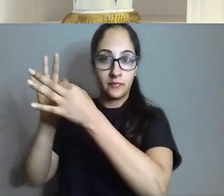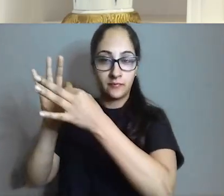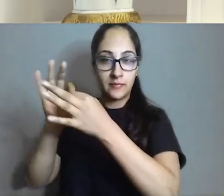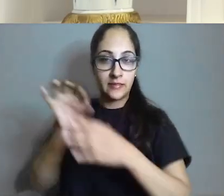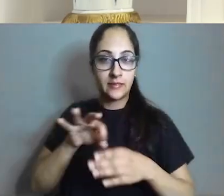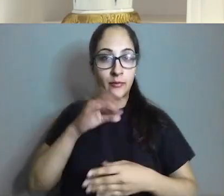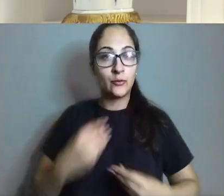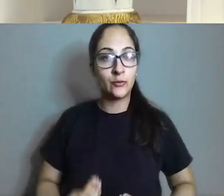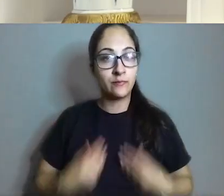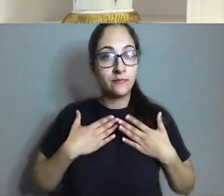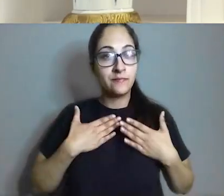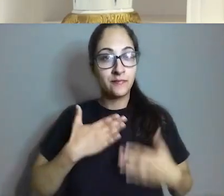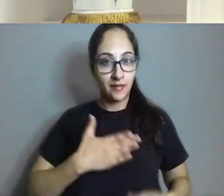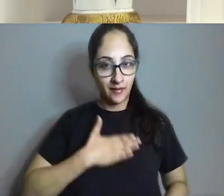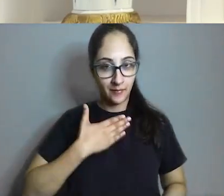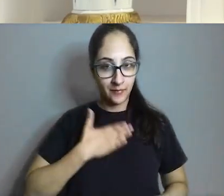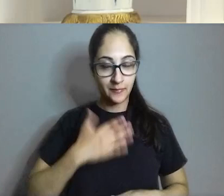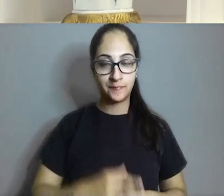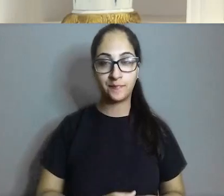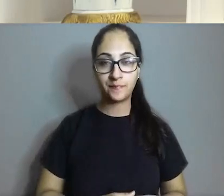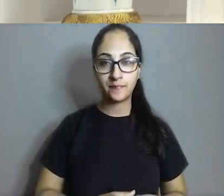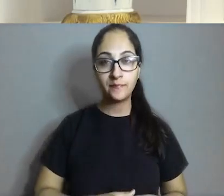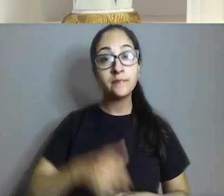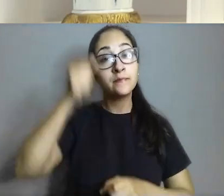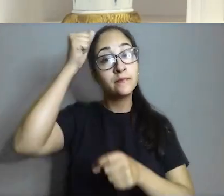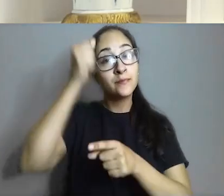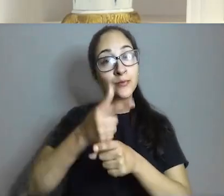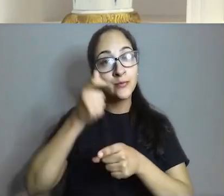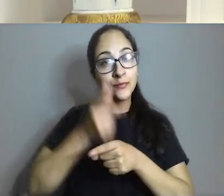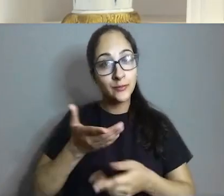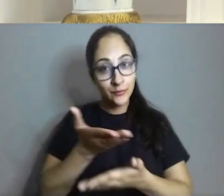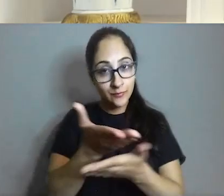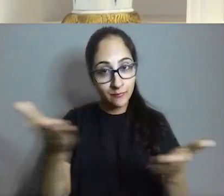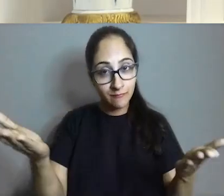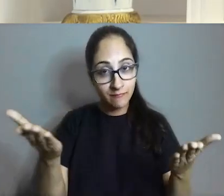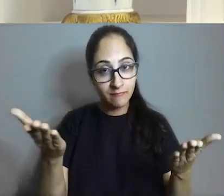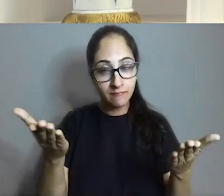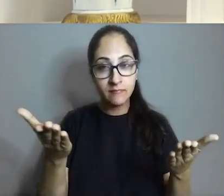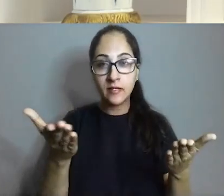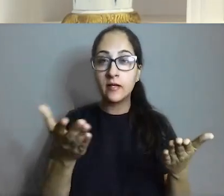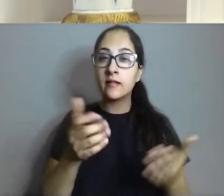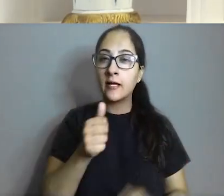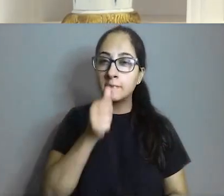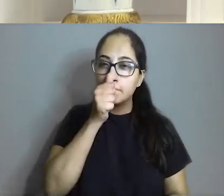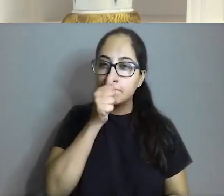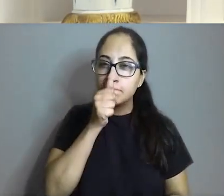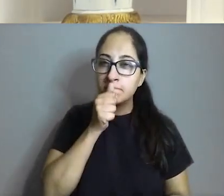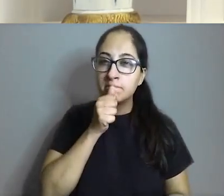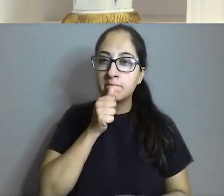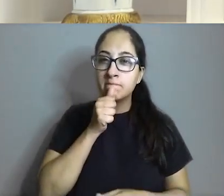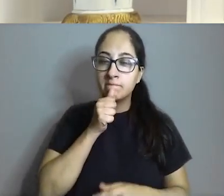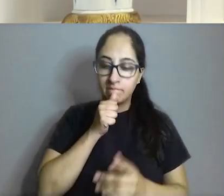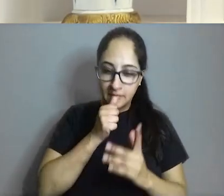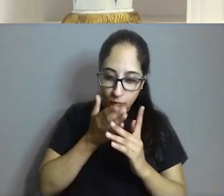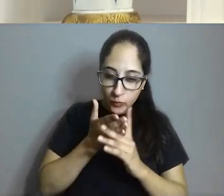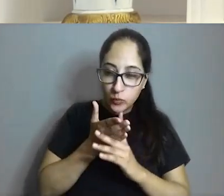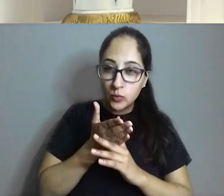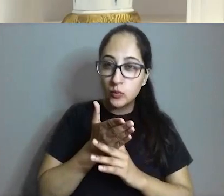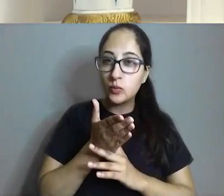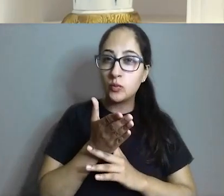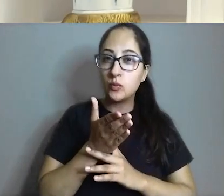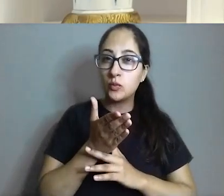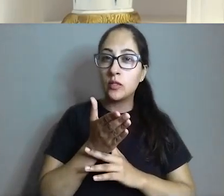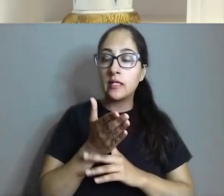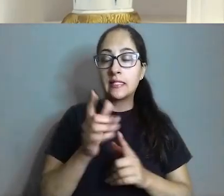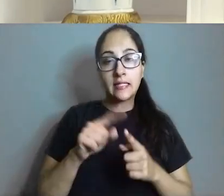sisters, developing resilience takes time. It is something that may come easier to the older